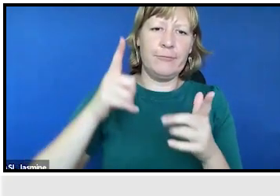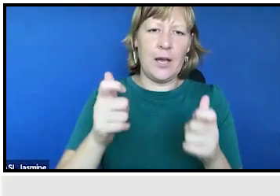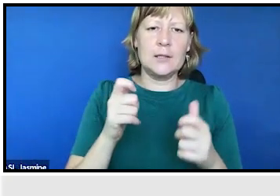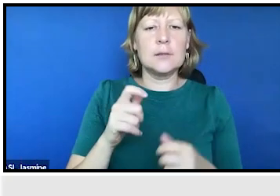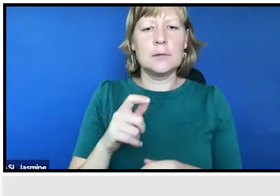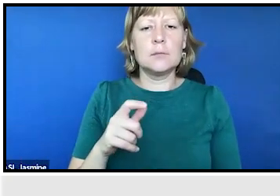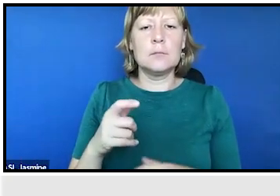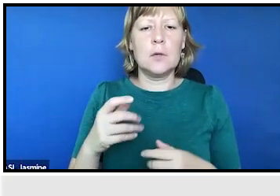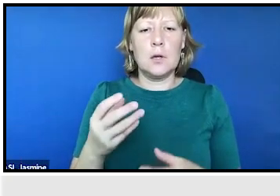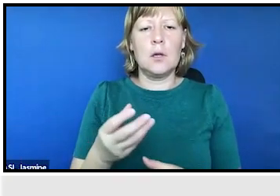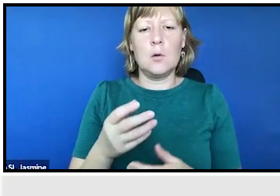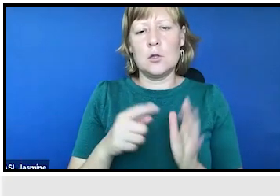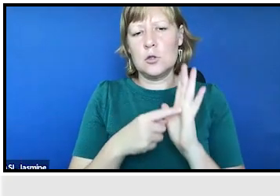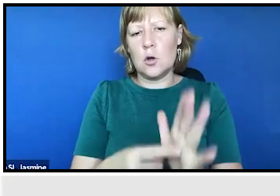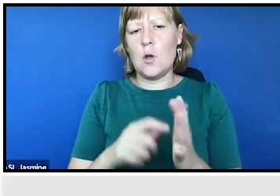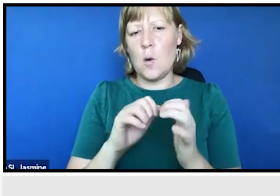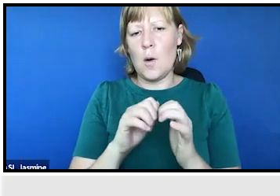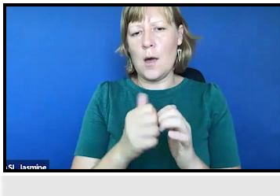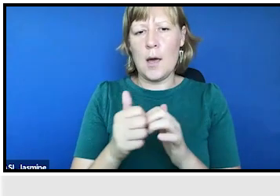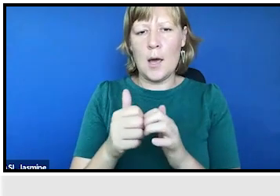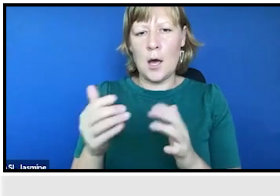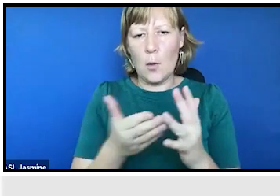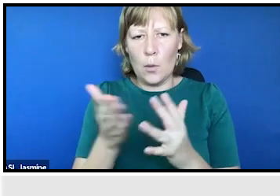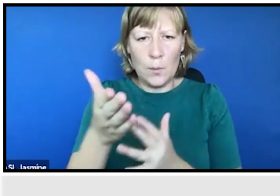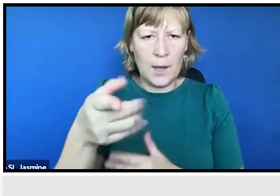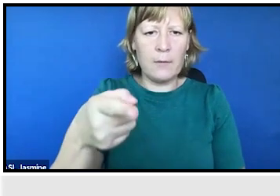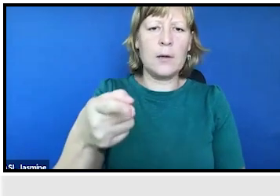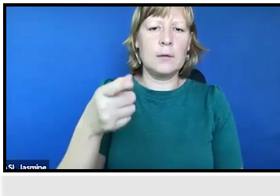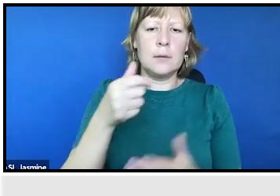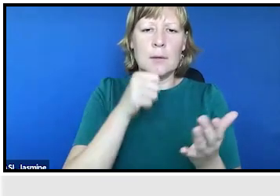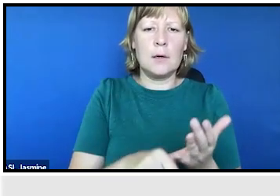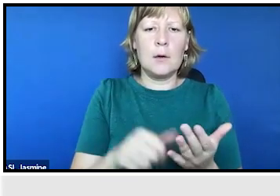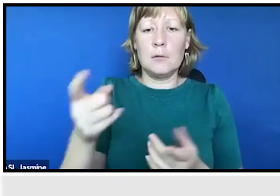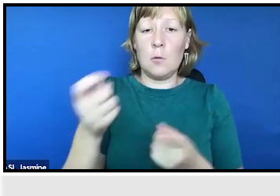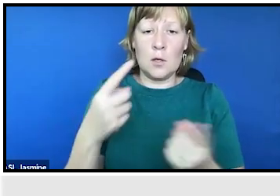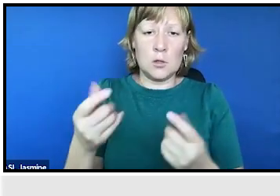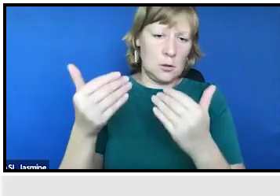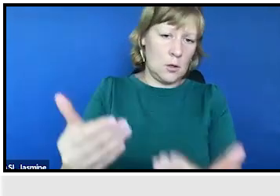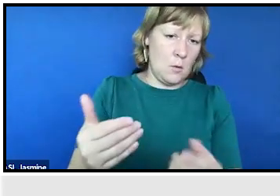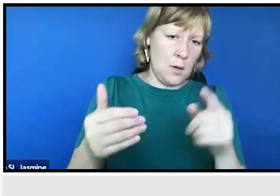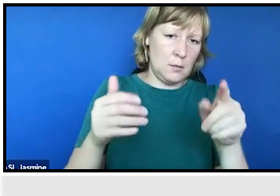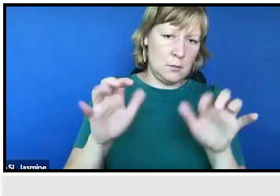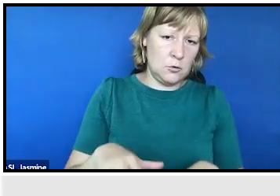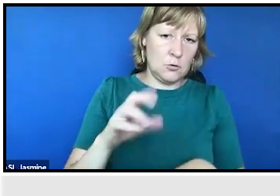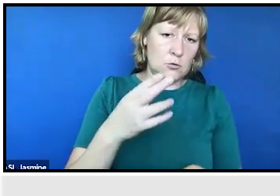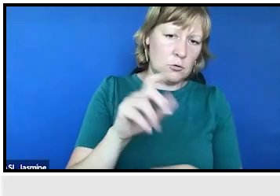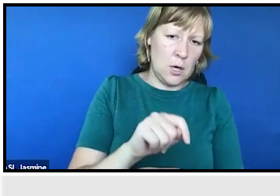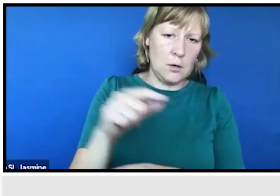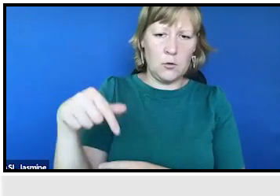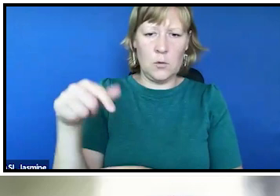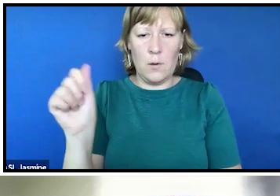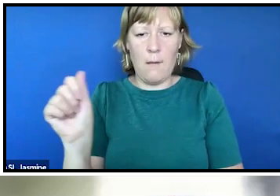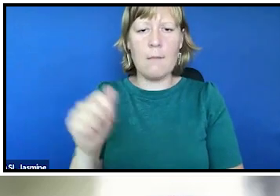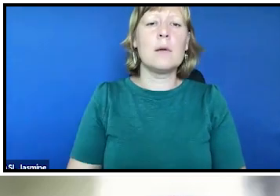to navigate this particular newsletter. If you have any questions, feel free to put them in the chat. Everything is pretty much the same. It just looks a little